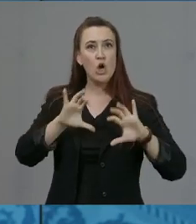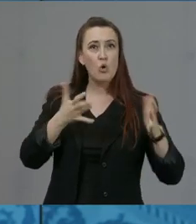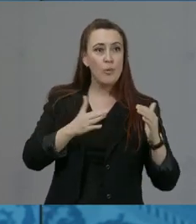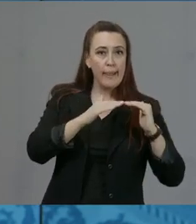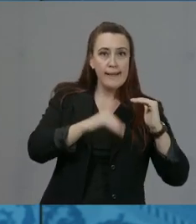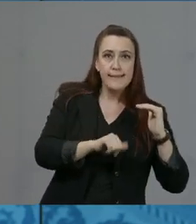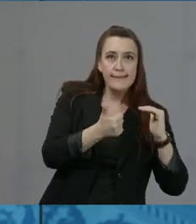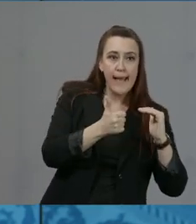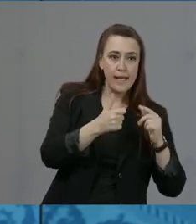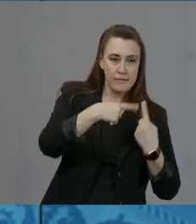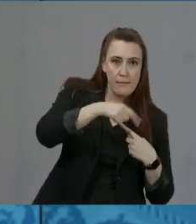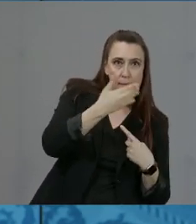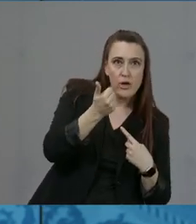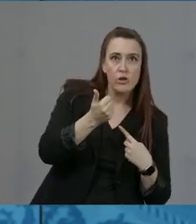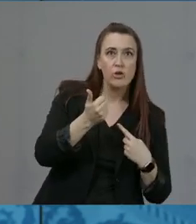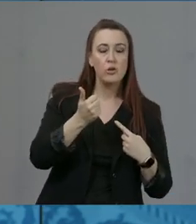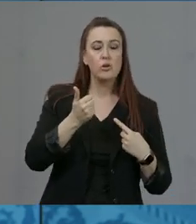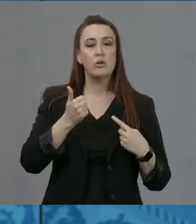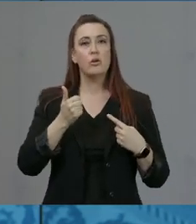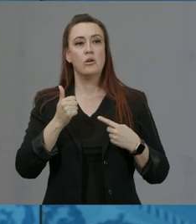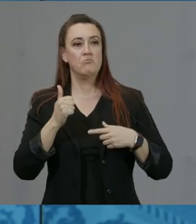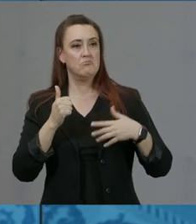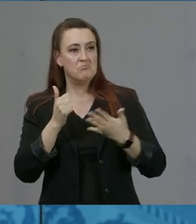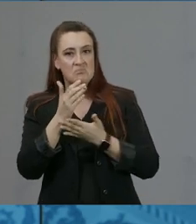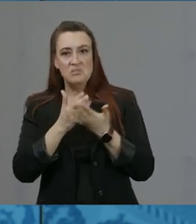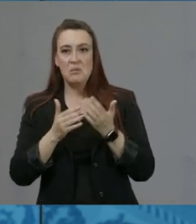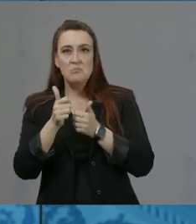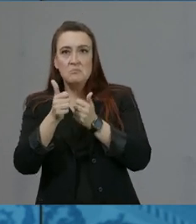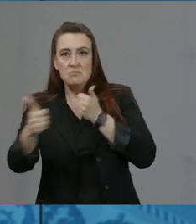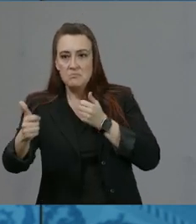seem to be, you know, moving into this very cautiously,